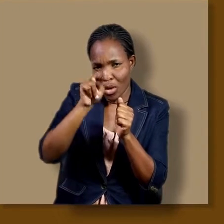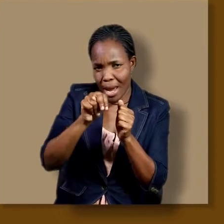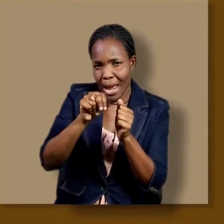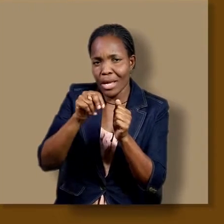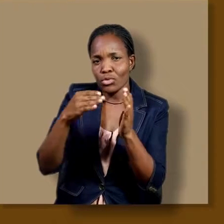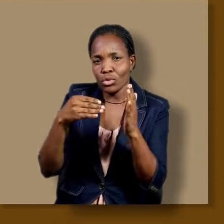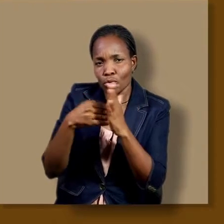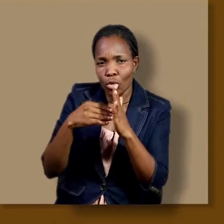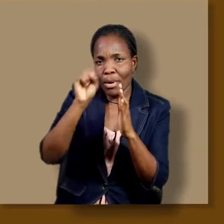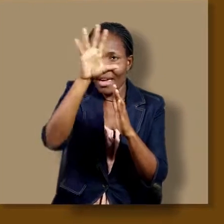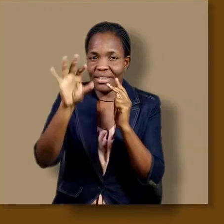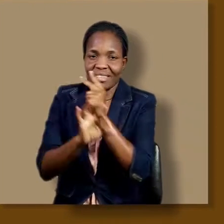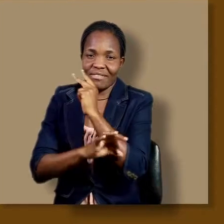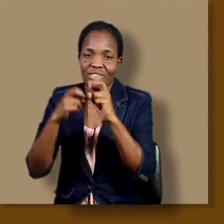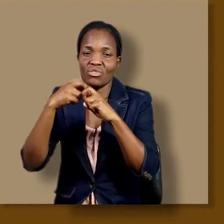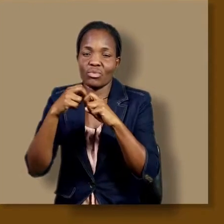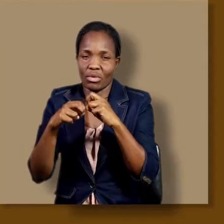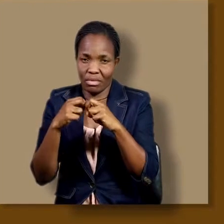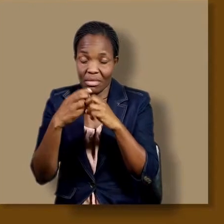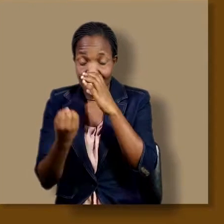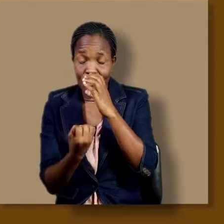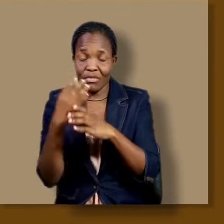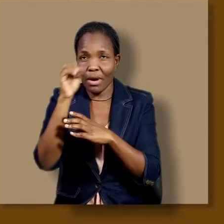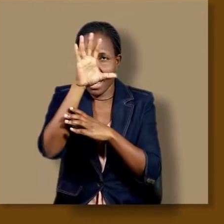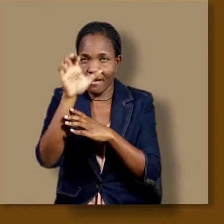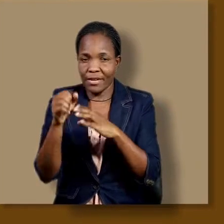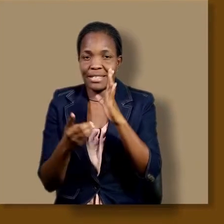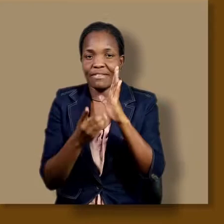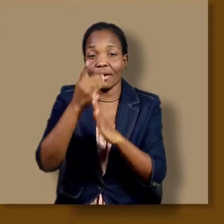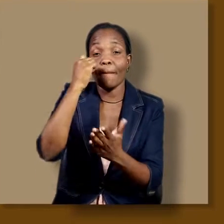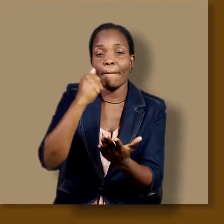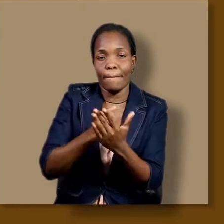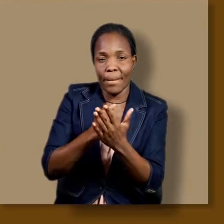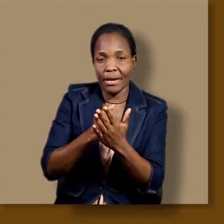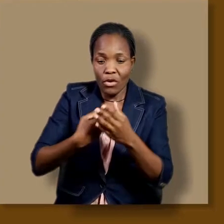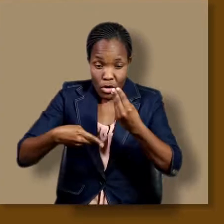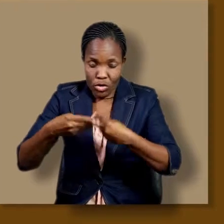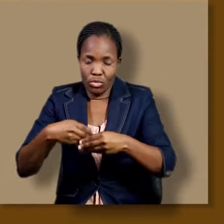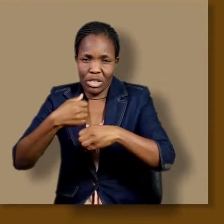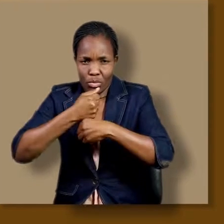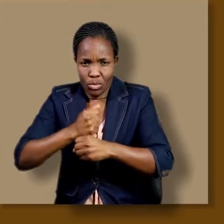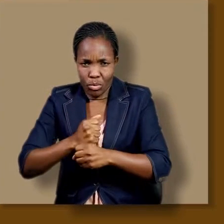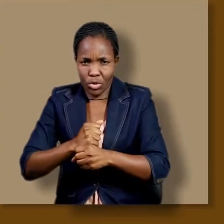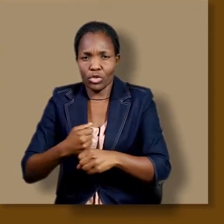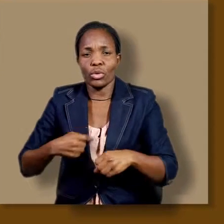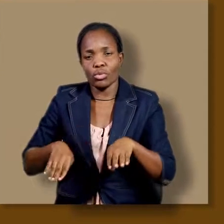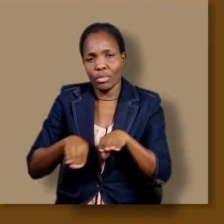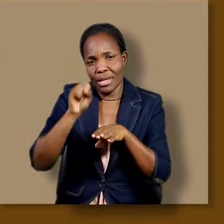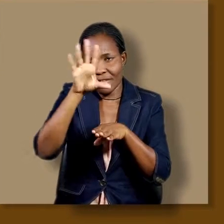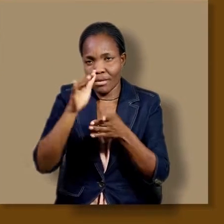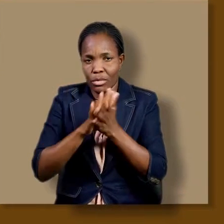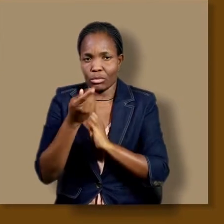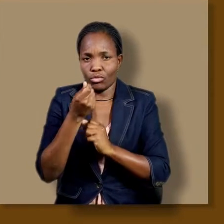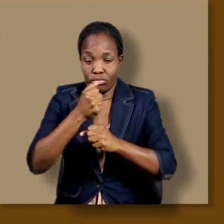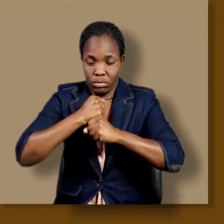refugee problems, and it is set up by the African Development Bank for economic projects intended to make Africa financially